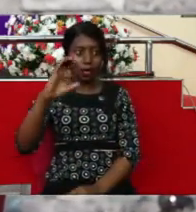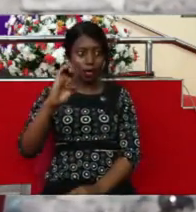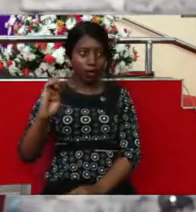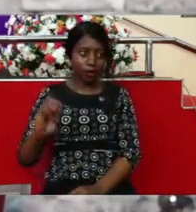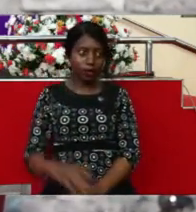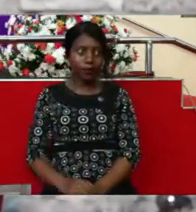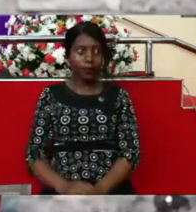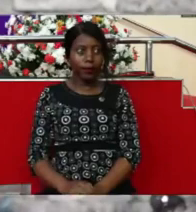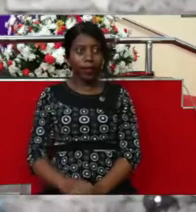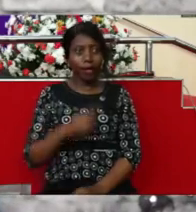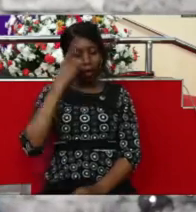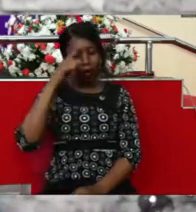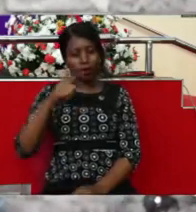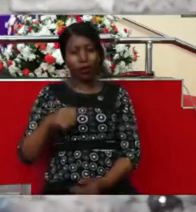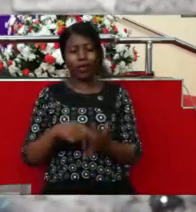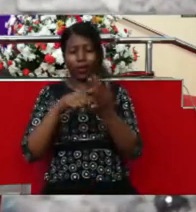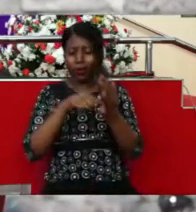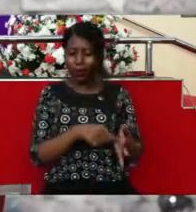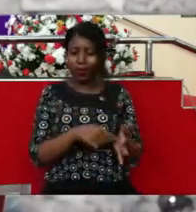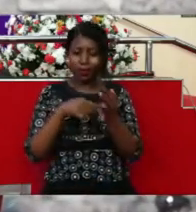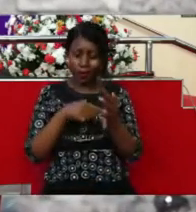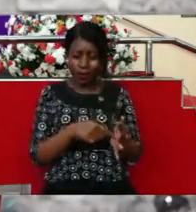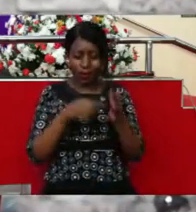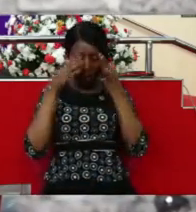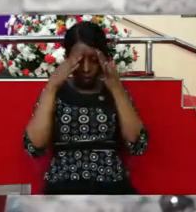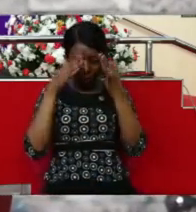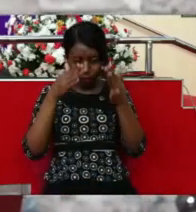Pastor Alice for their persistent and consistent faith.